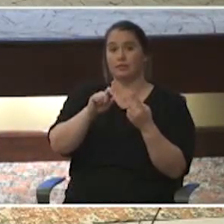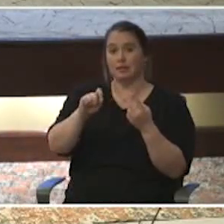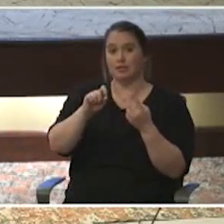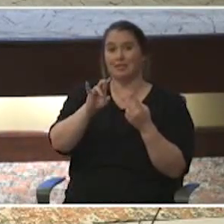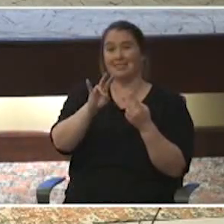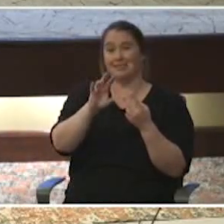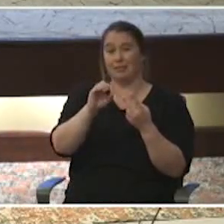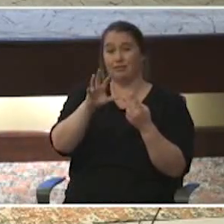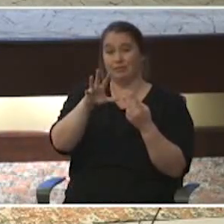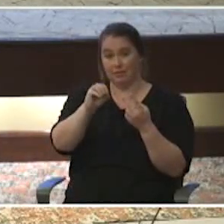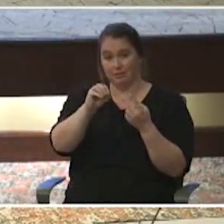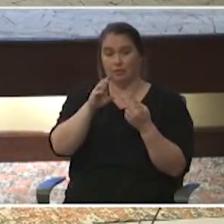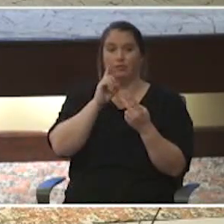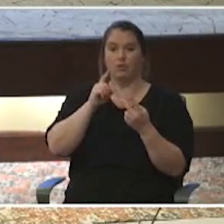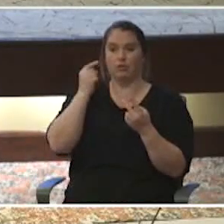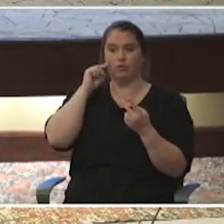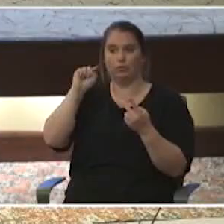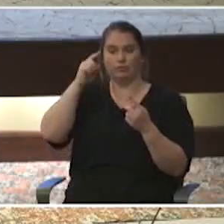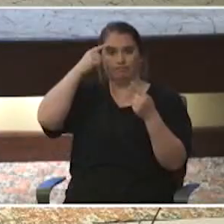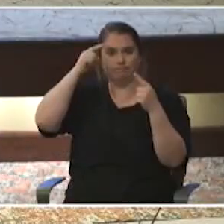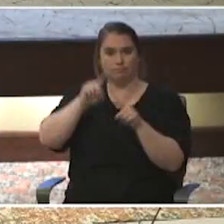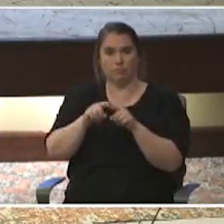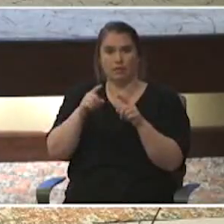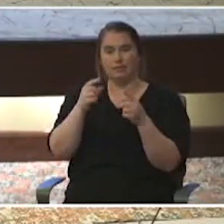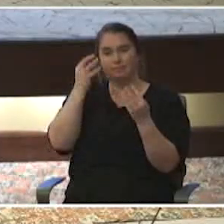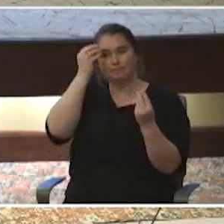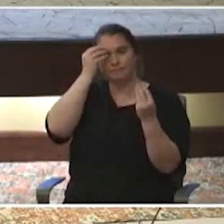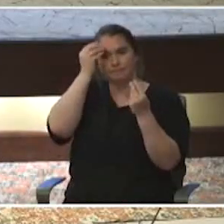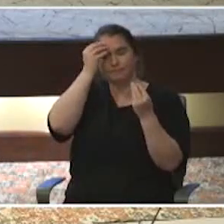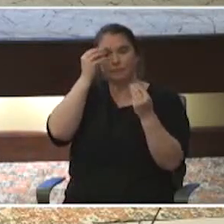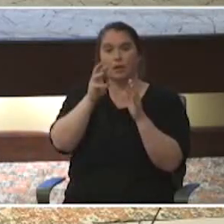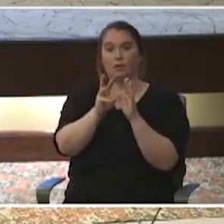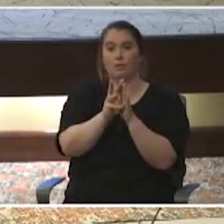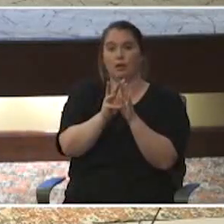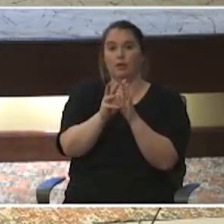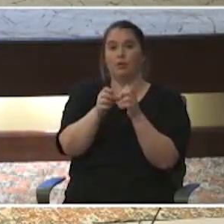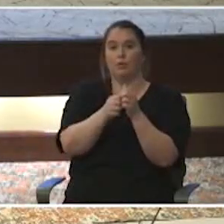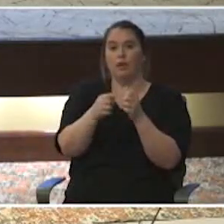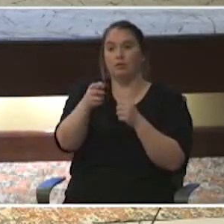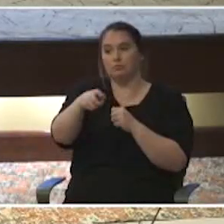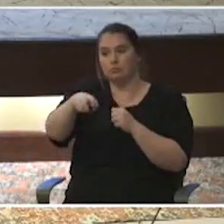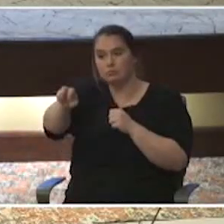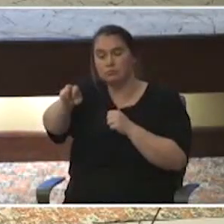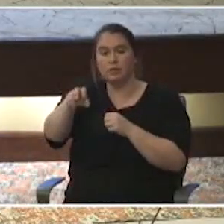2025-750, is an agreement for your consideration between the City of Waco and Zimmern Transportation to lease a